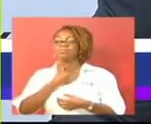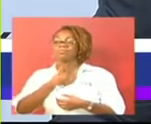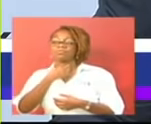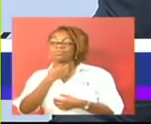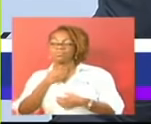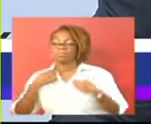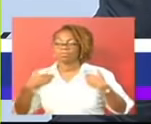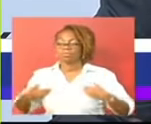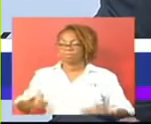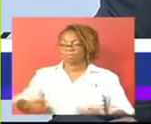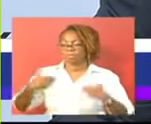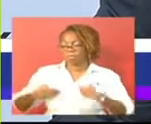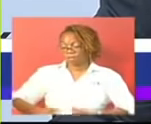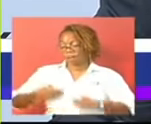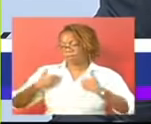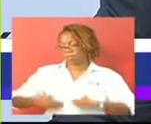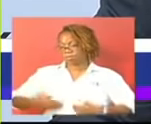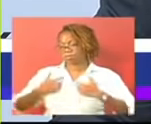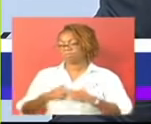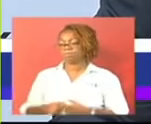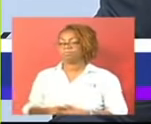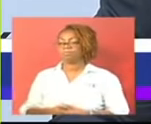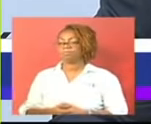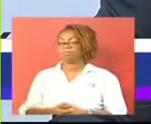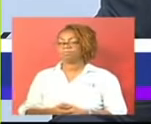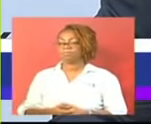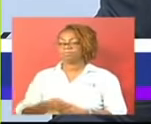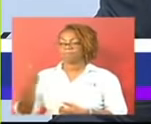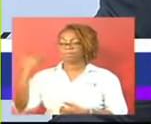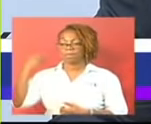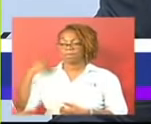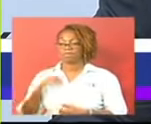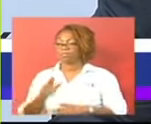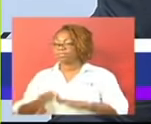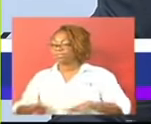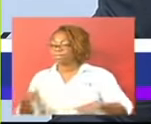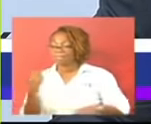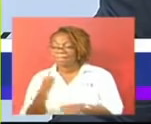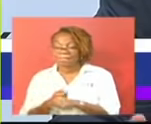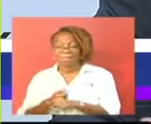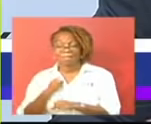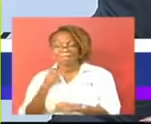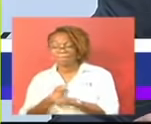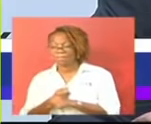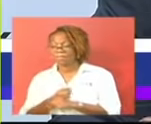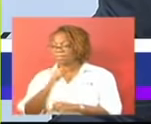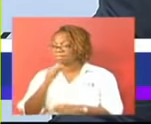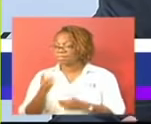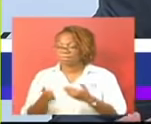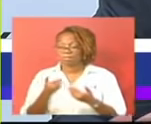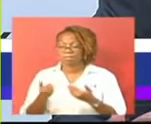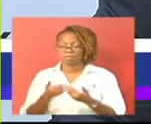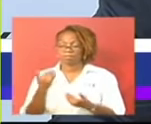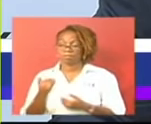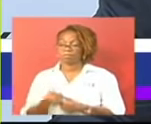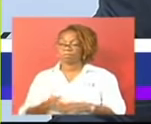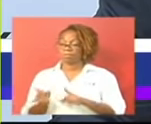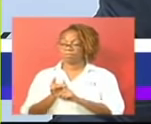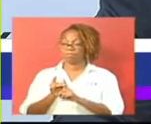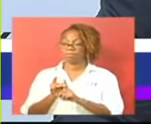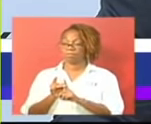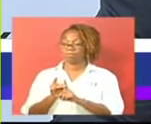likely. It didn't mean that children weren't able to get it, even that it was difficult for children to get it, but it meant that different